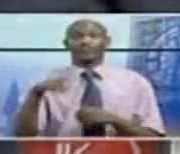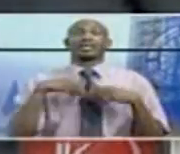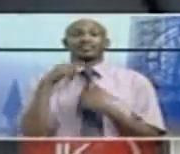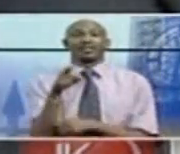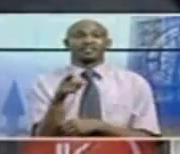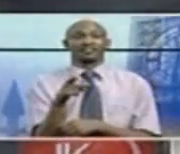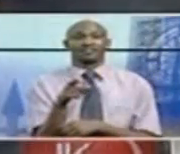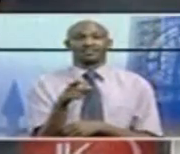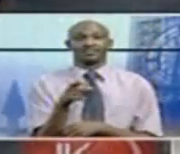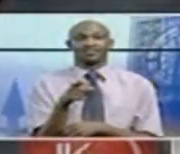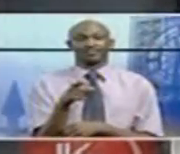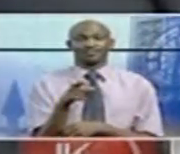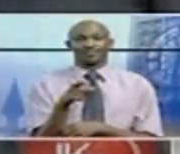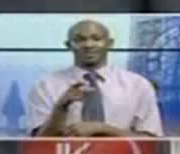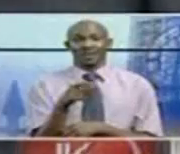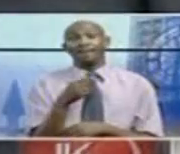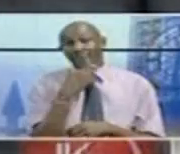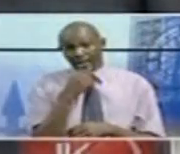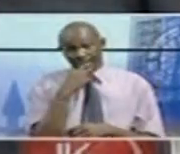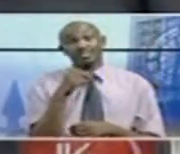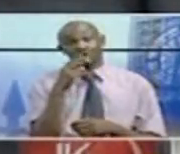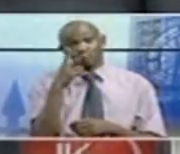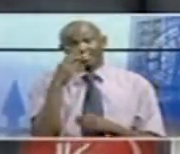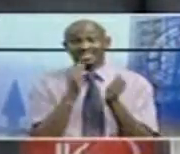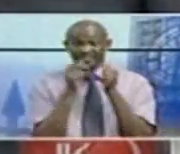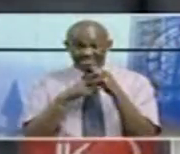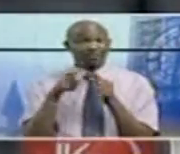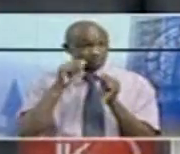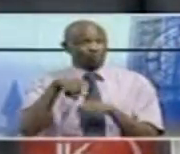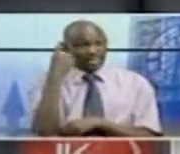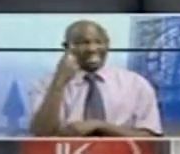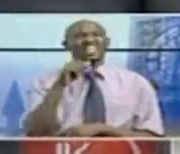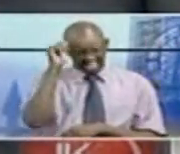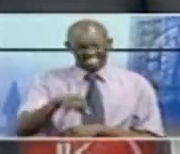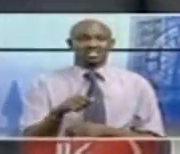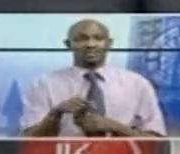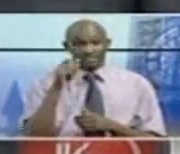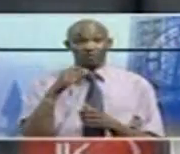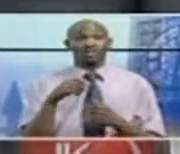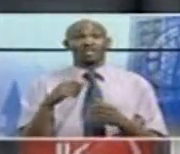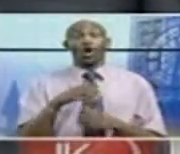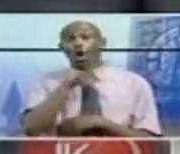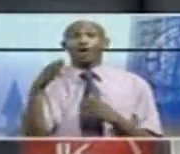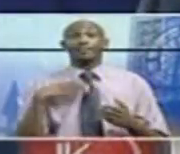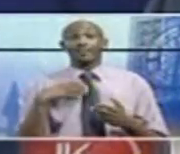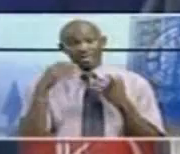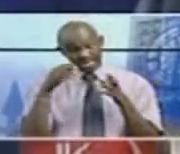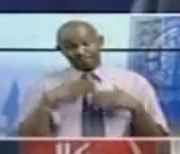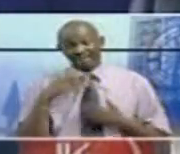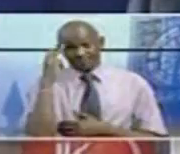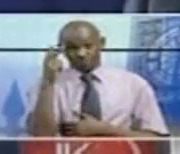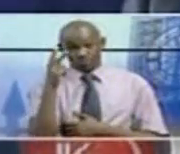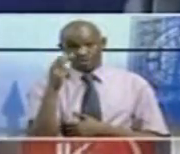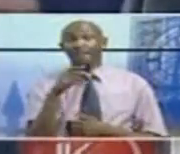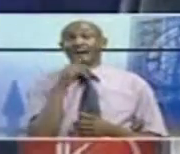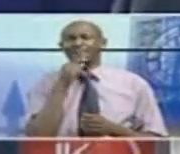my point. Yeah. Yeah. Will Baba run in 2017? Tell us. Definitely. He's running. Baba will run. For president. All these people, in my view,